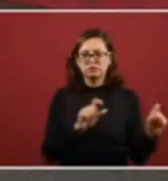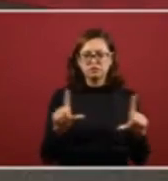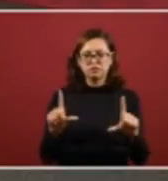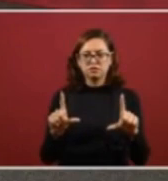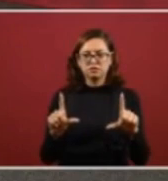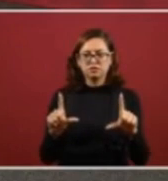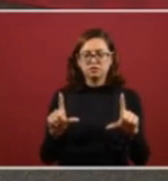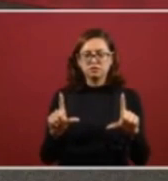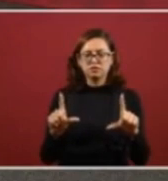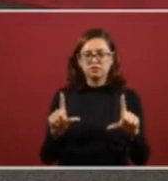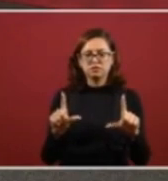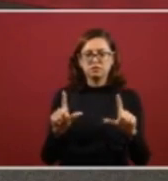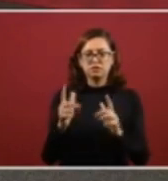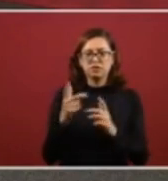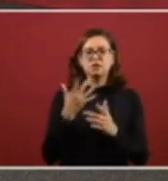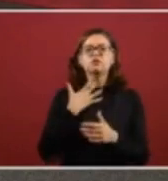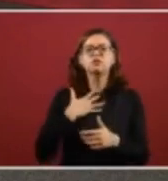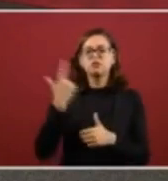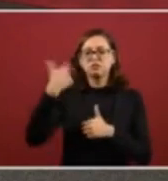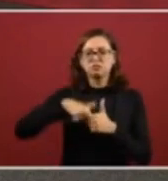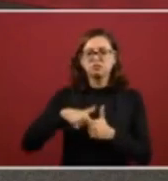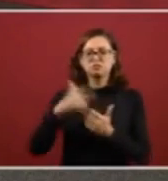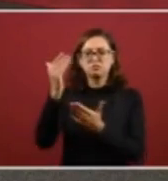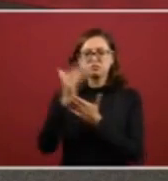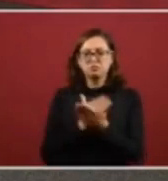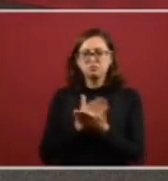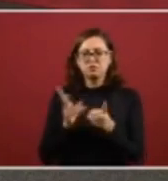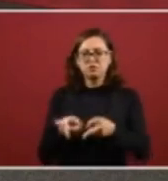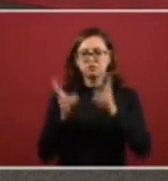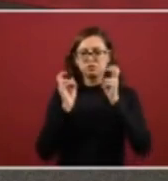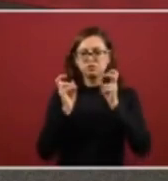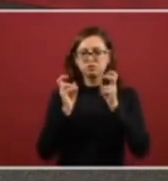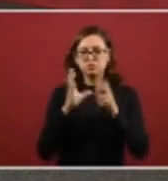the loss of or theft of combustibles.